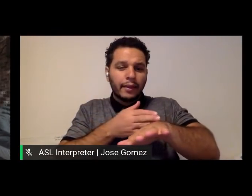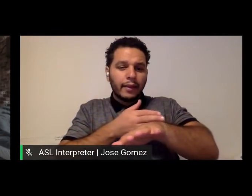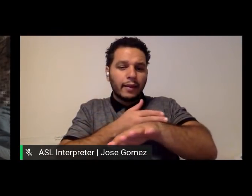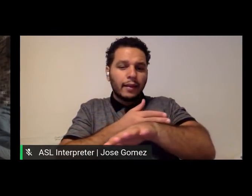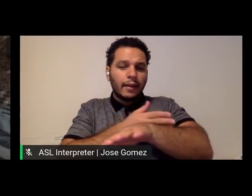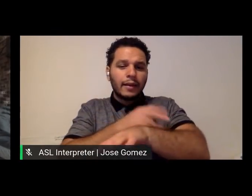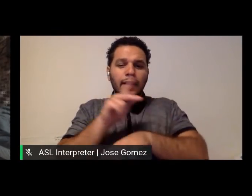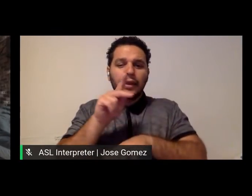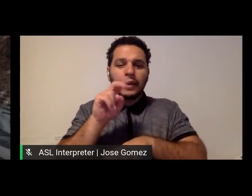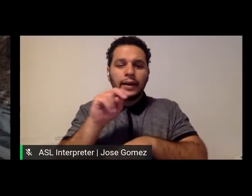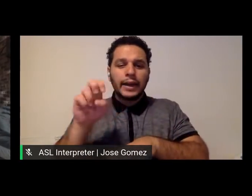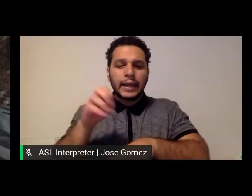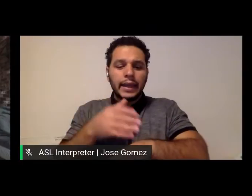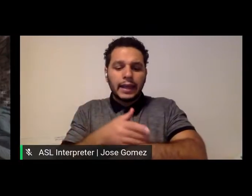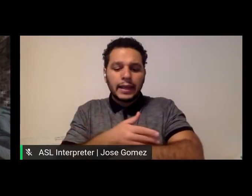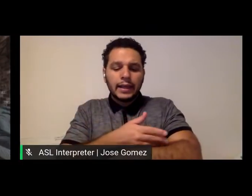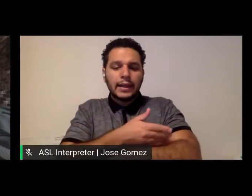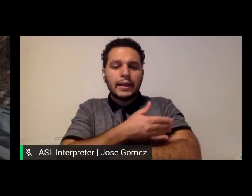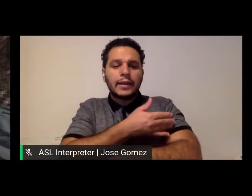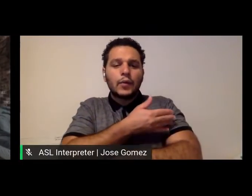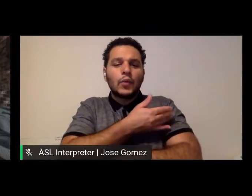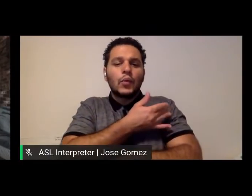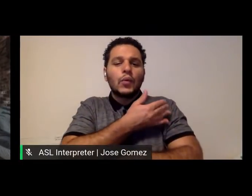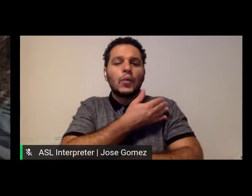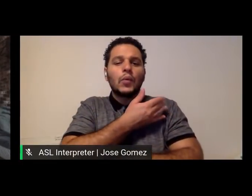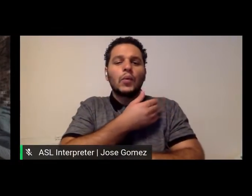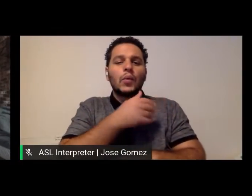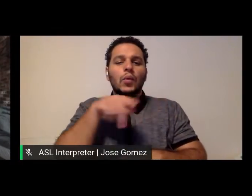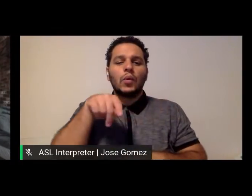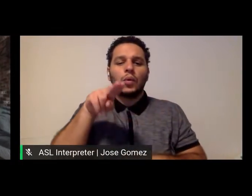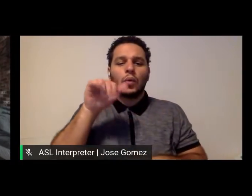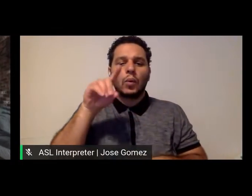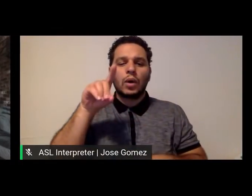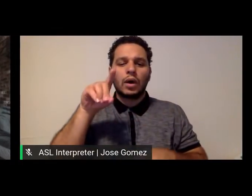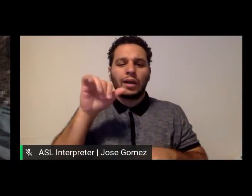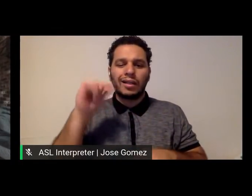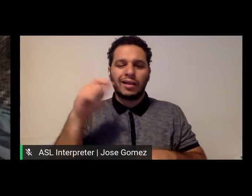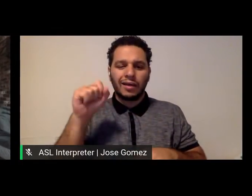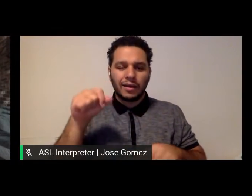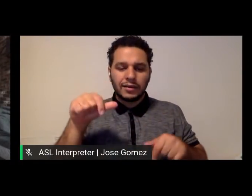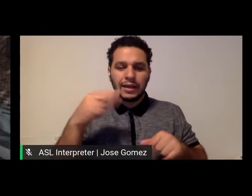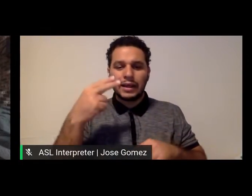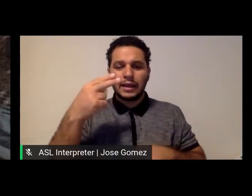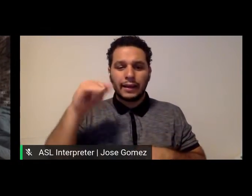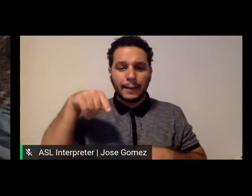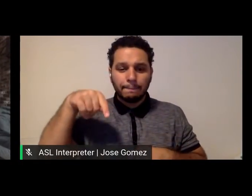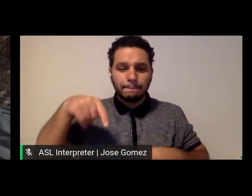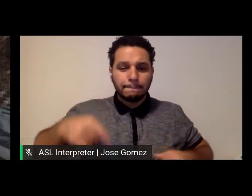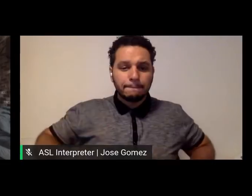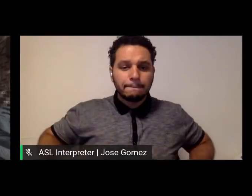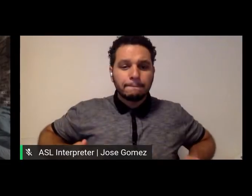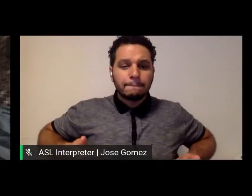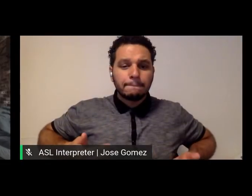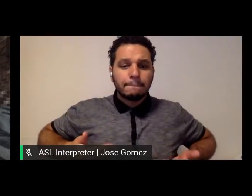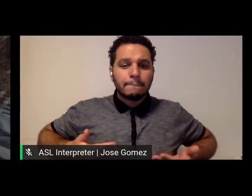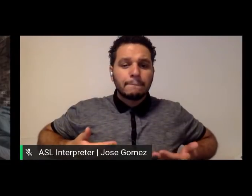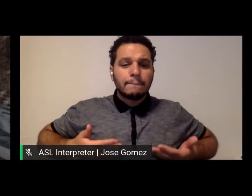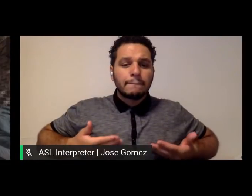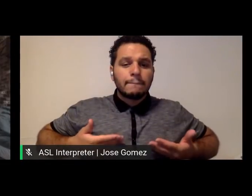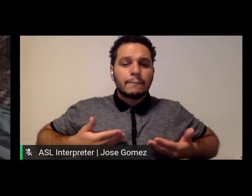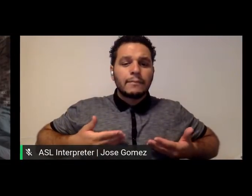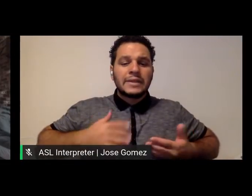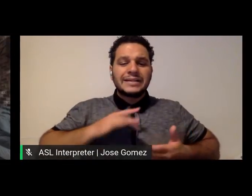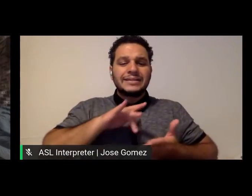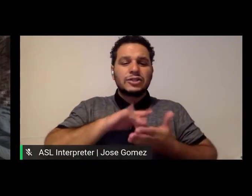your knees and your quads, your hips, up through your